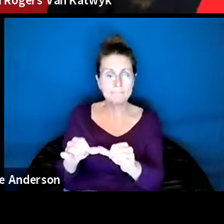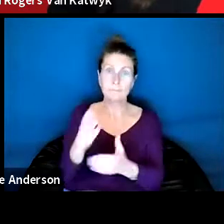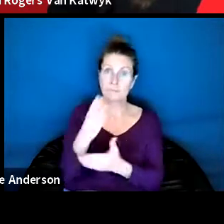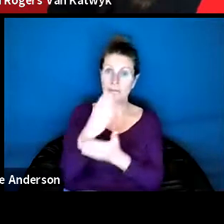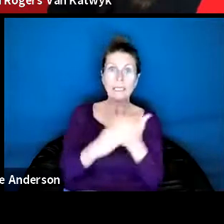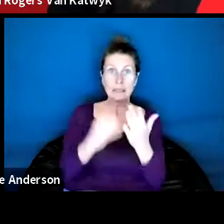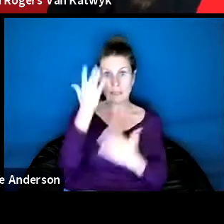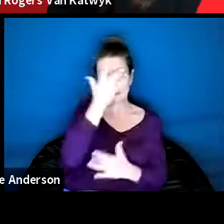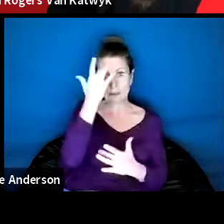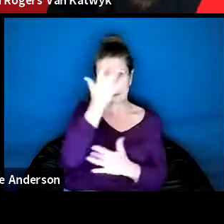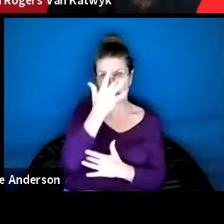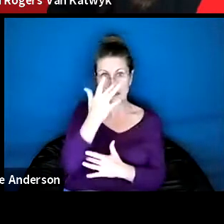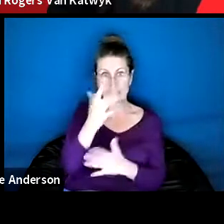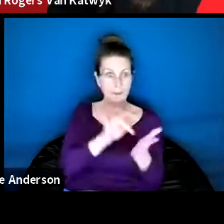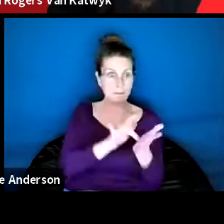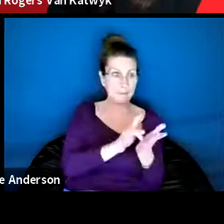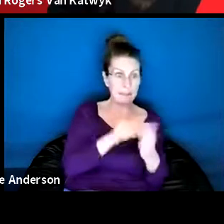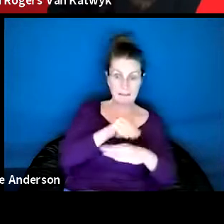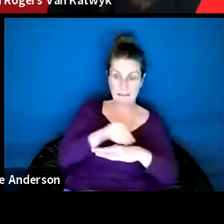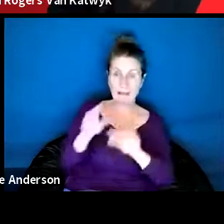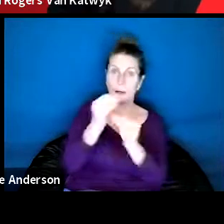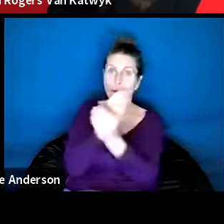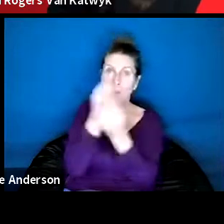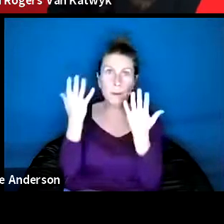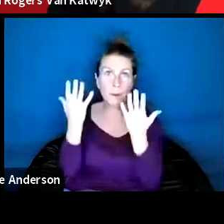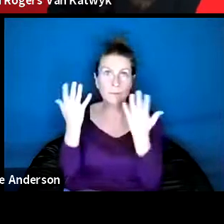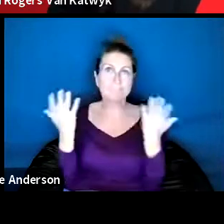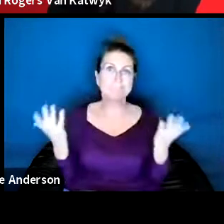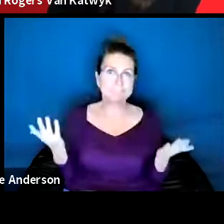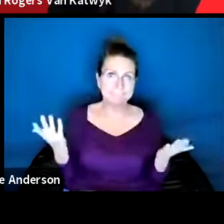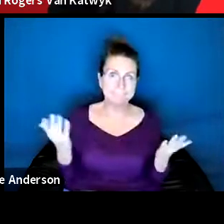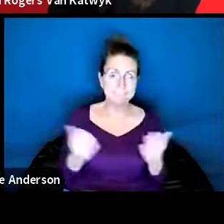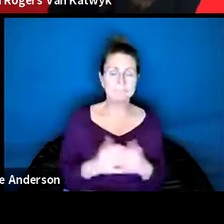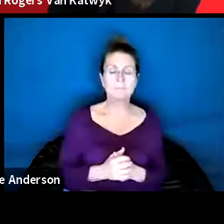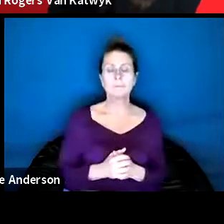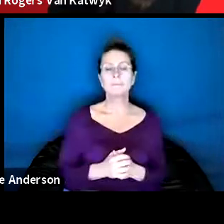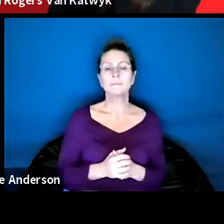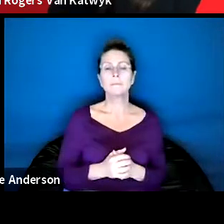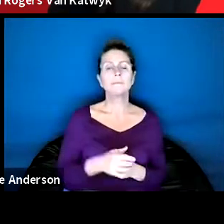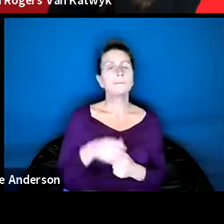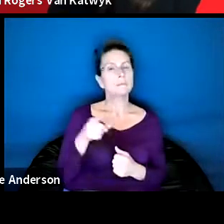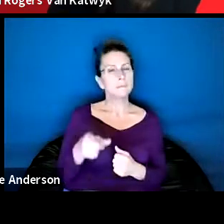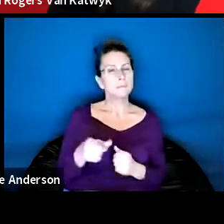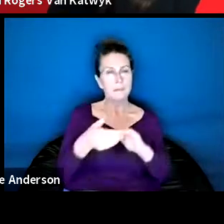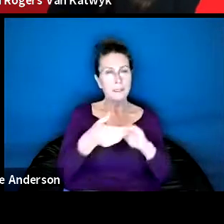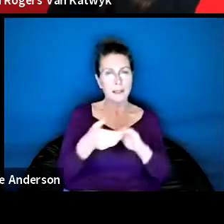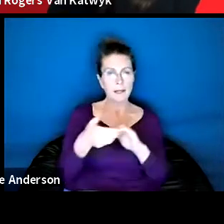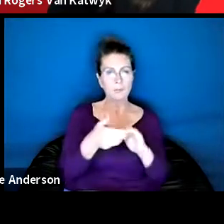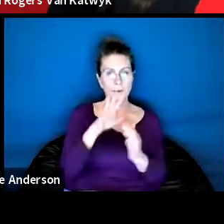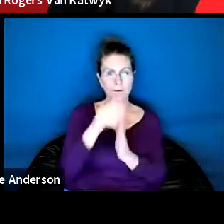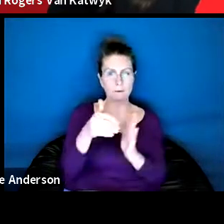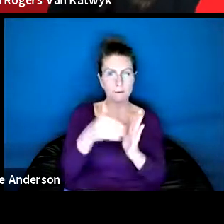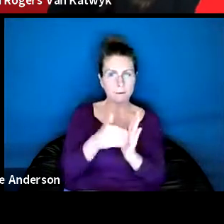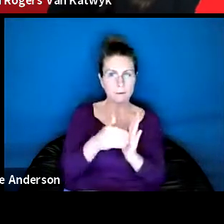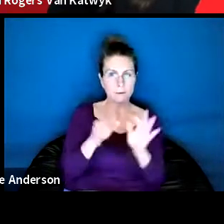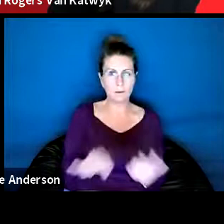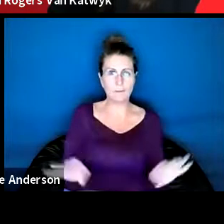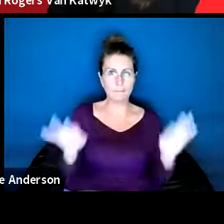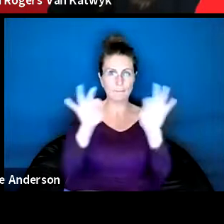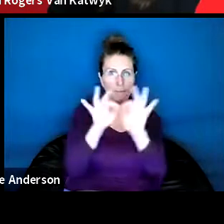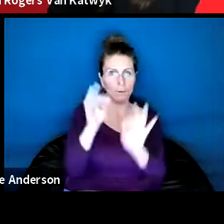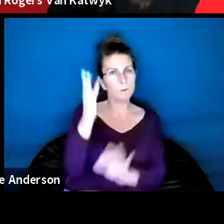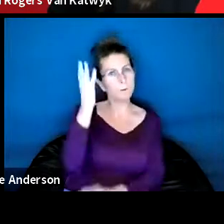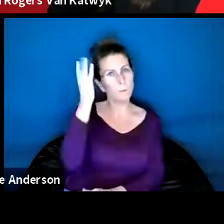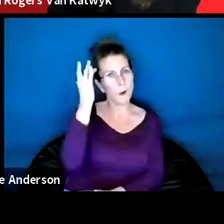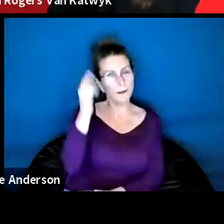resistant to our existing antimicrobials. Now, why is this collaborating center focused on global governance of